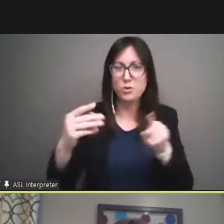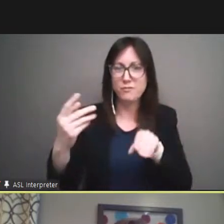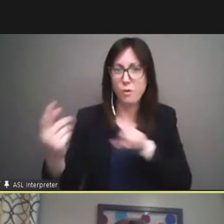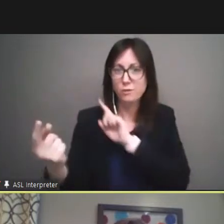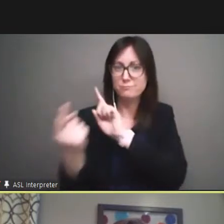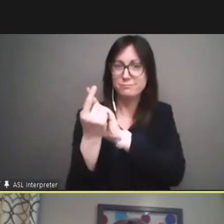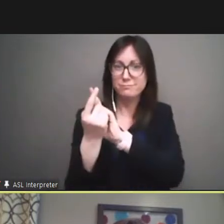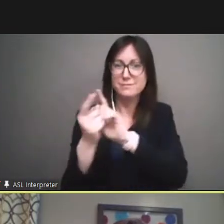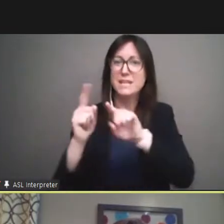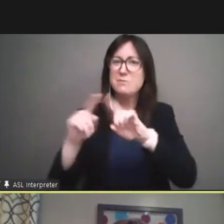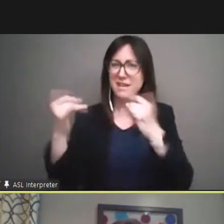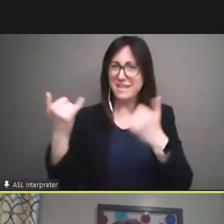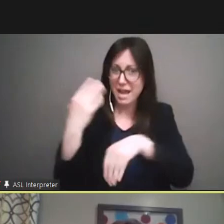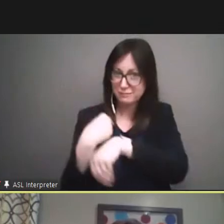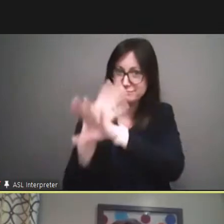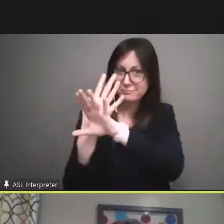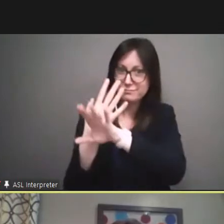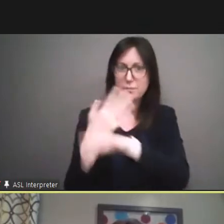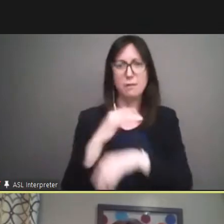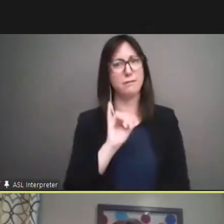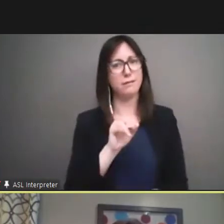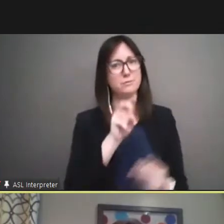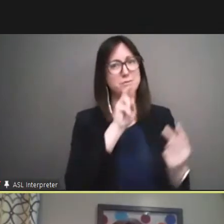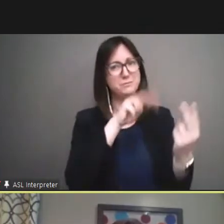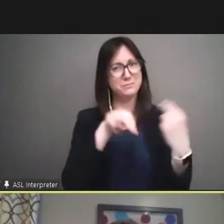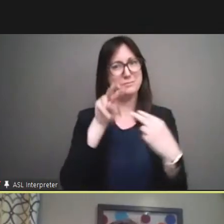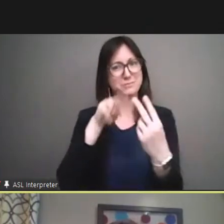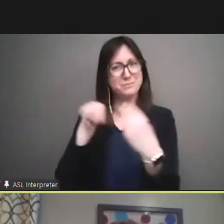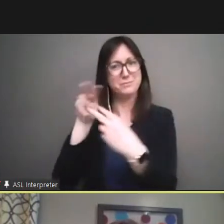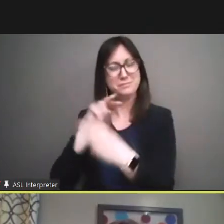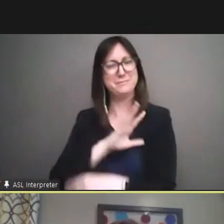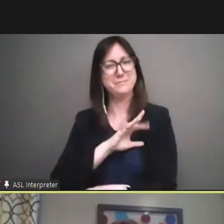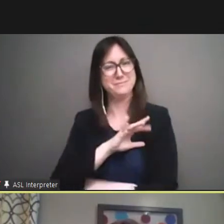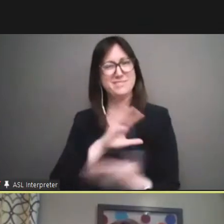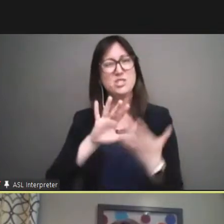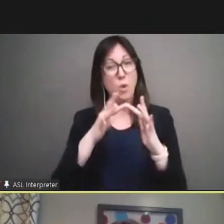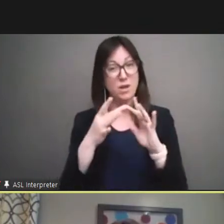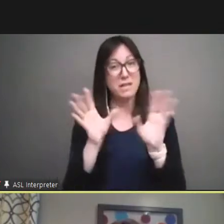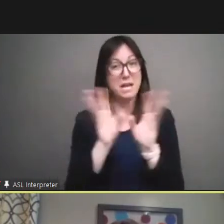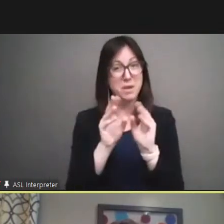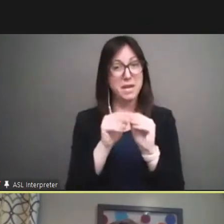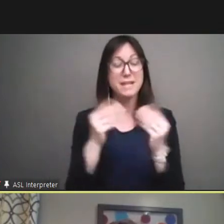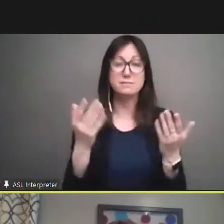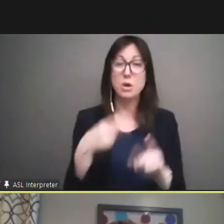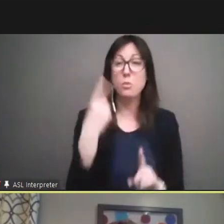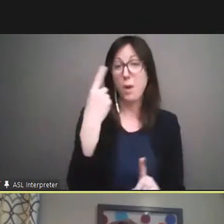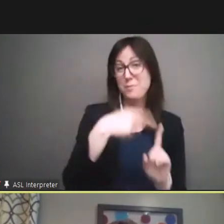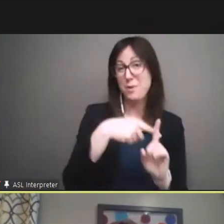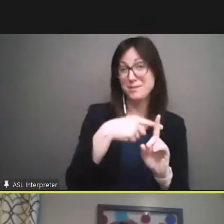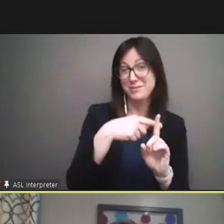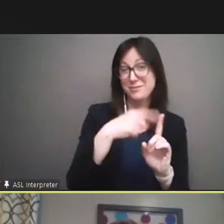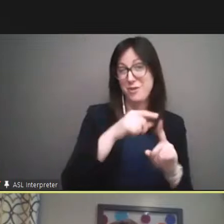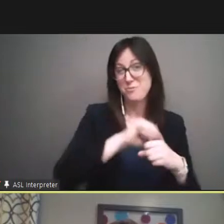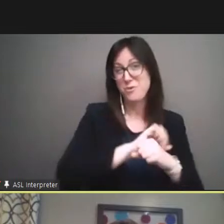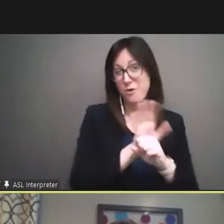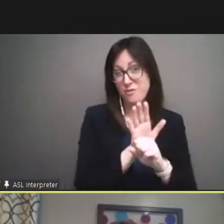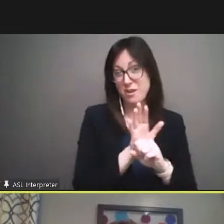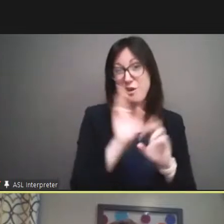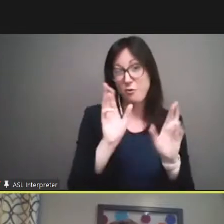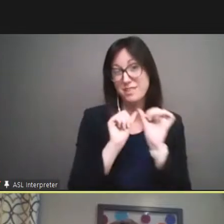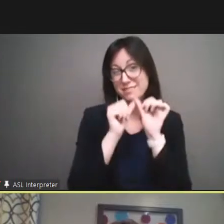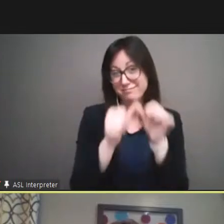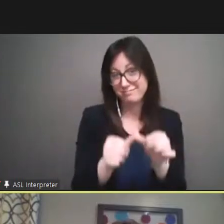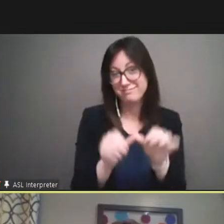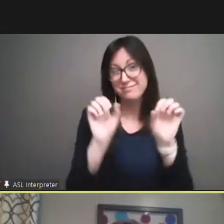that online meetings has been a really good thing to come out of Zoom, that hopefully, or to come out of COVID, that hopefully we can continue in the